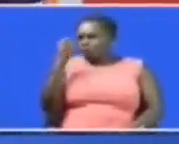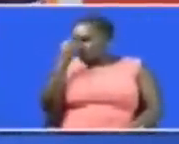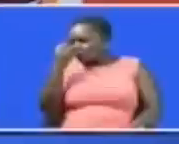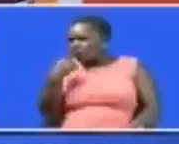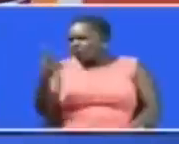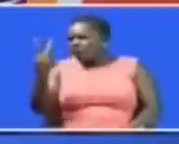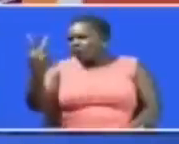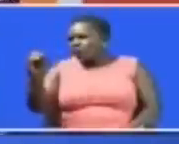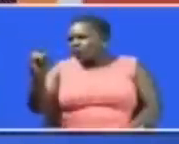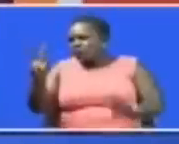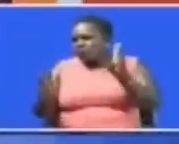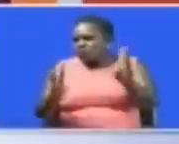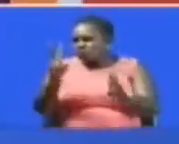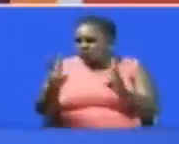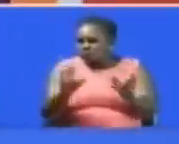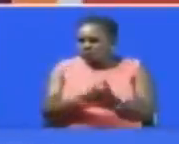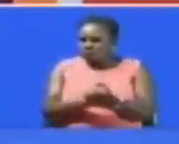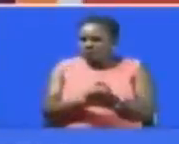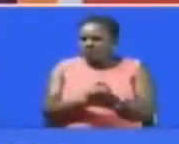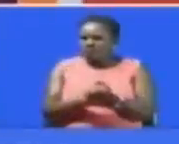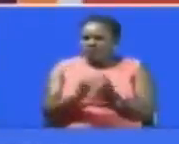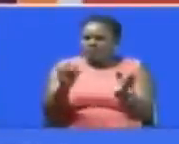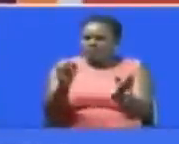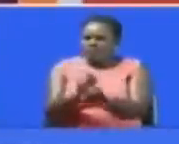president talk about 2022 and so forth.